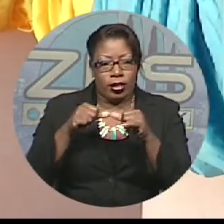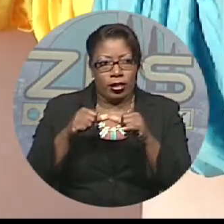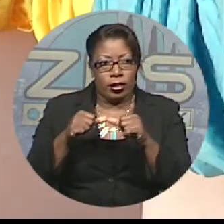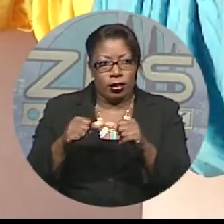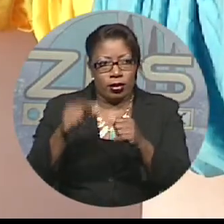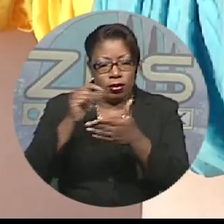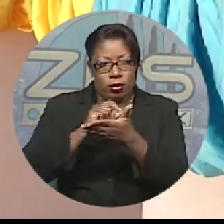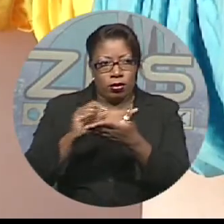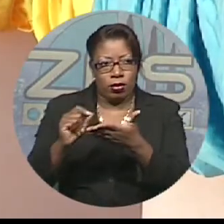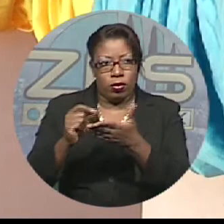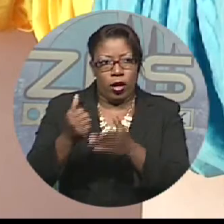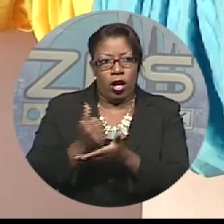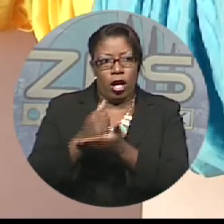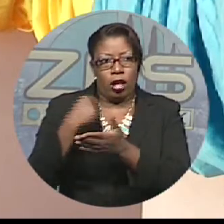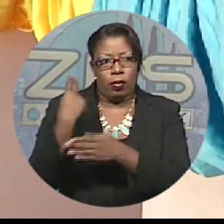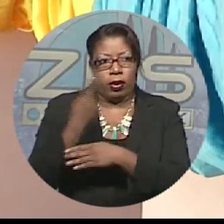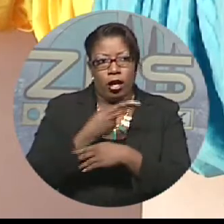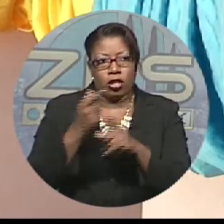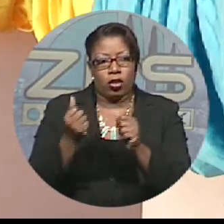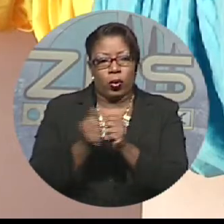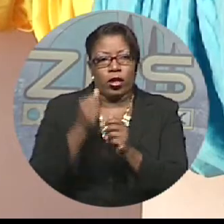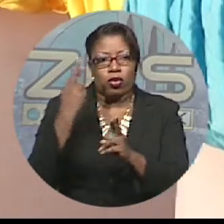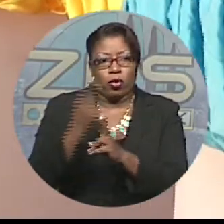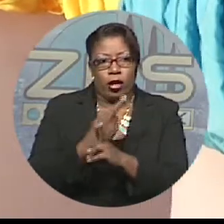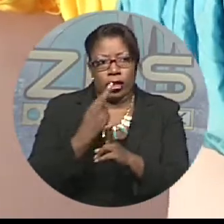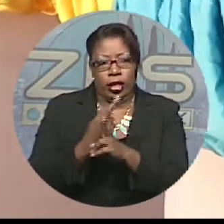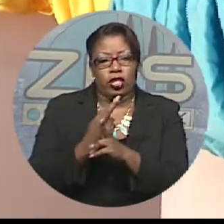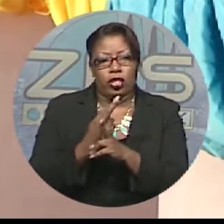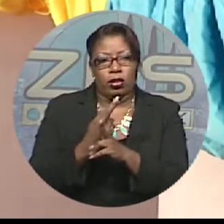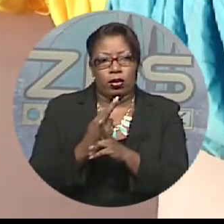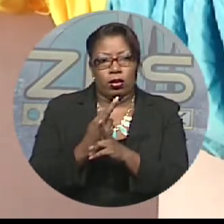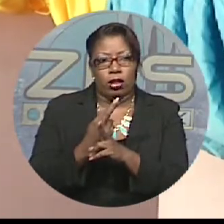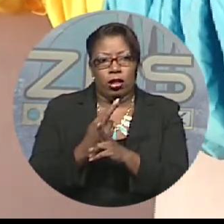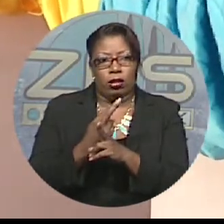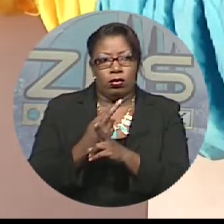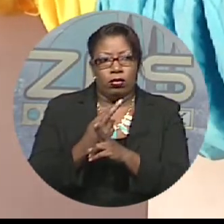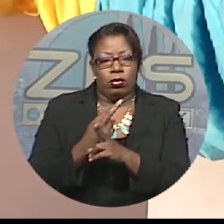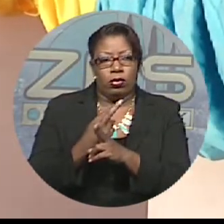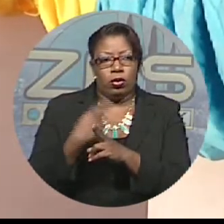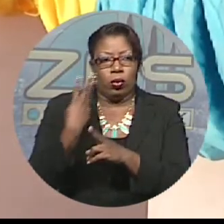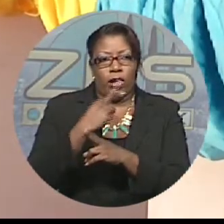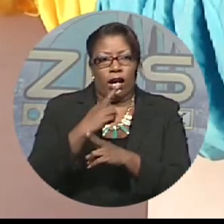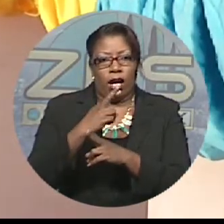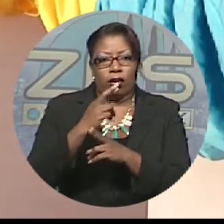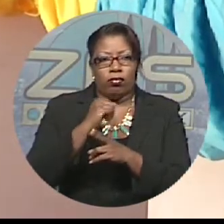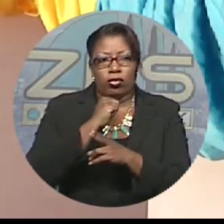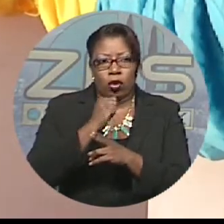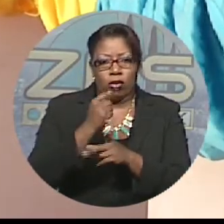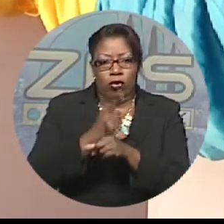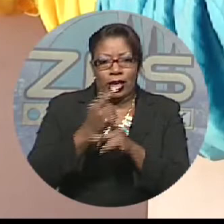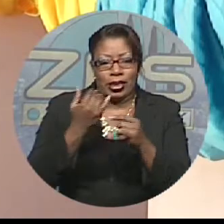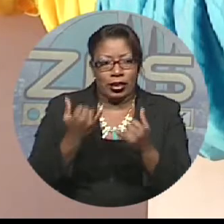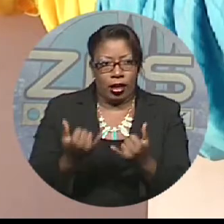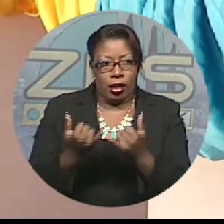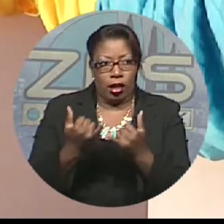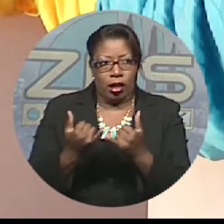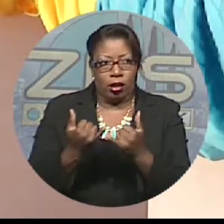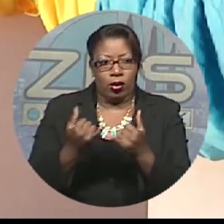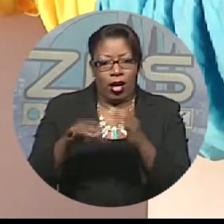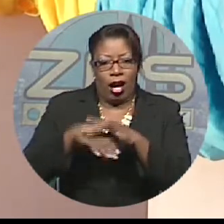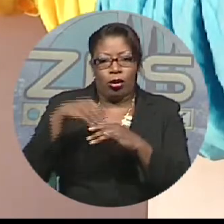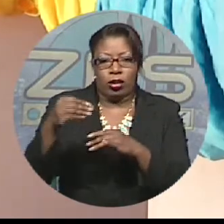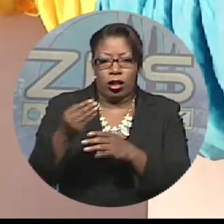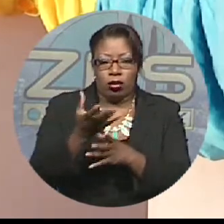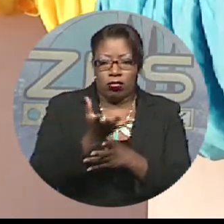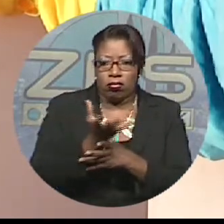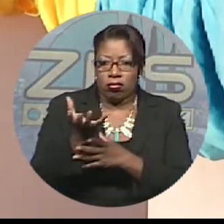the regulations, the draft laws that we intend to advance. But we are not aggressively, or even at this point, my ministry is not out there